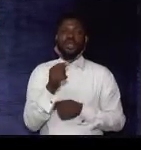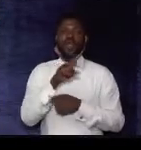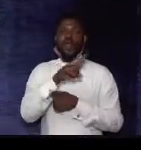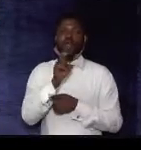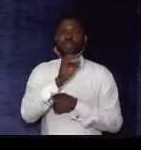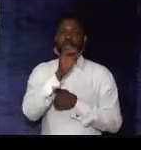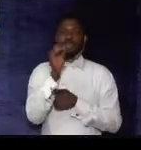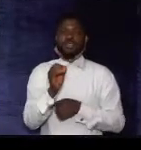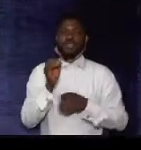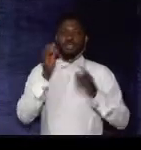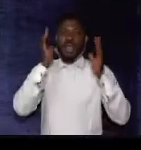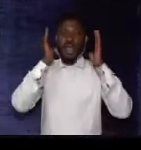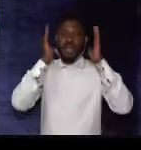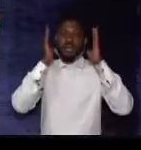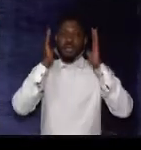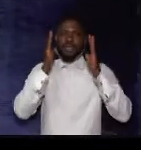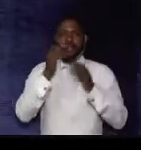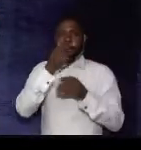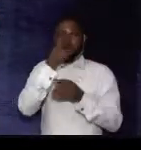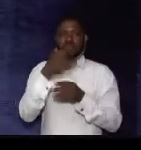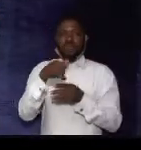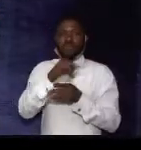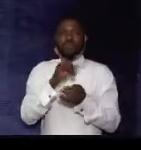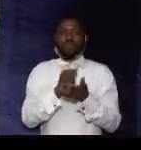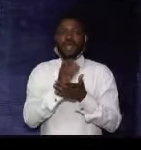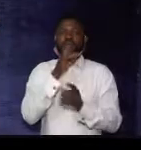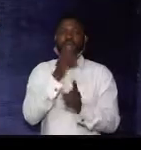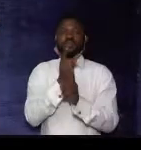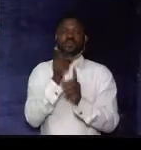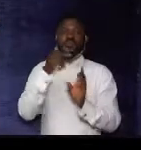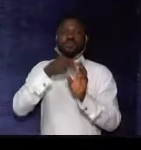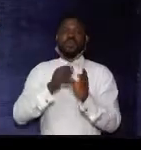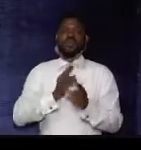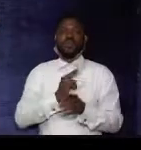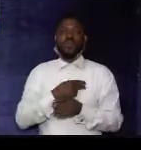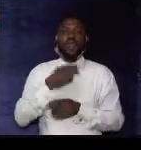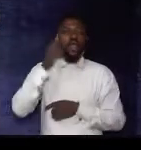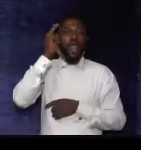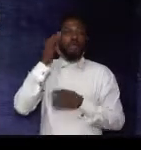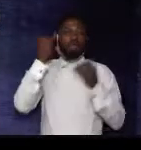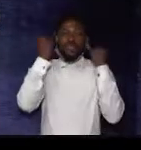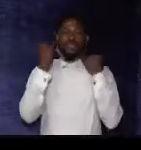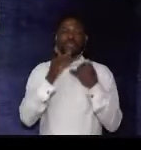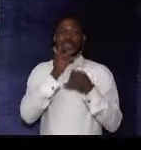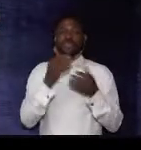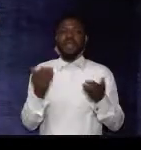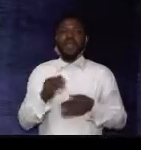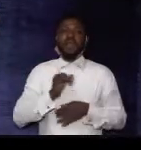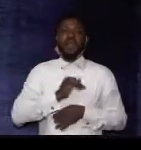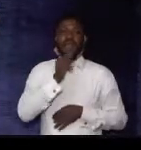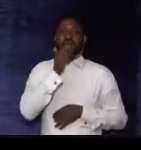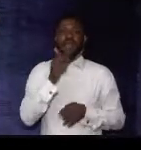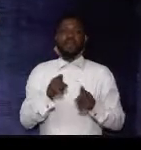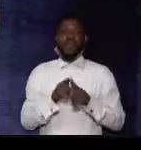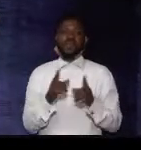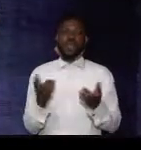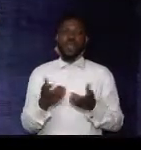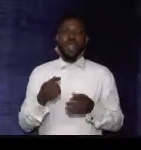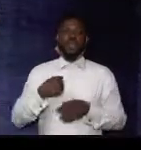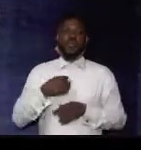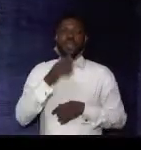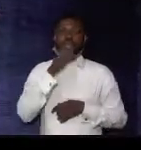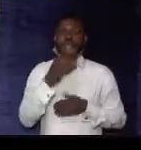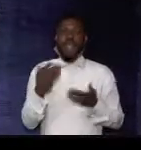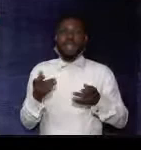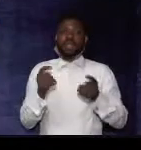then we chorus 100% attention because of those that are just joining us. Uncle Popo is here. I am